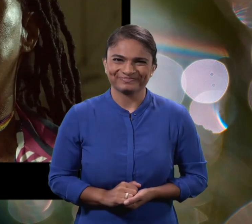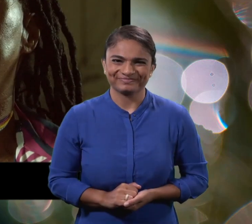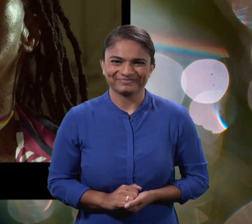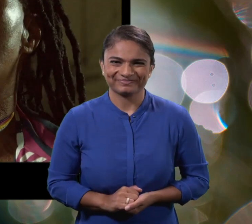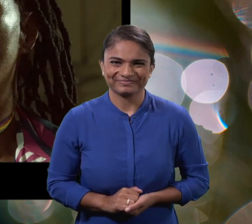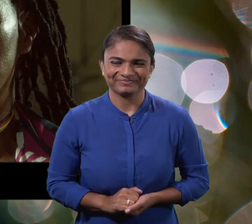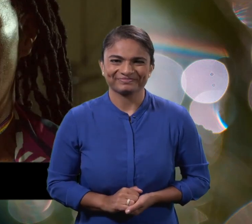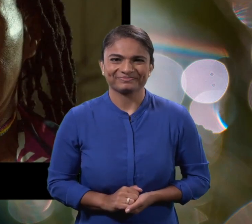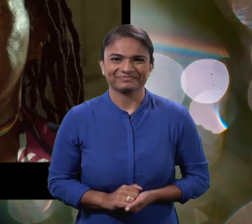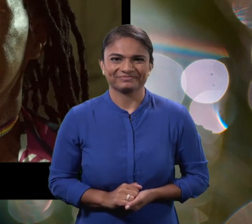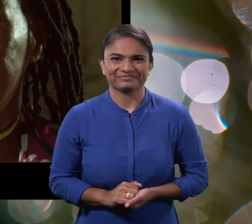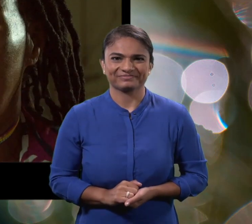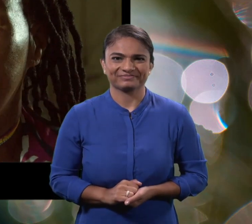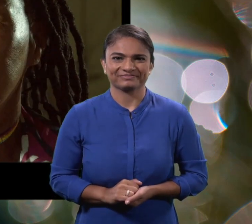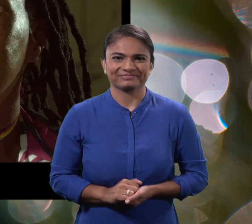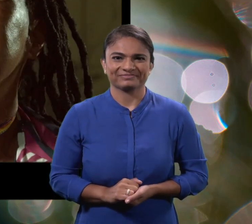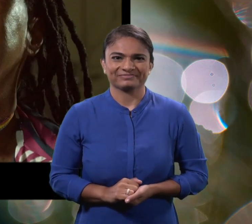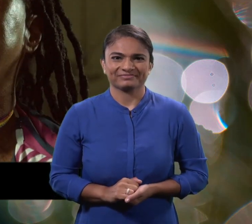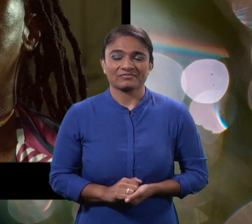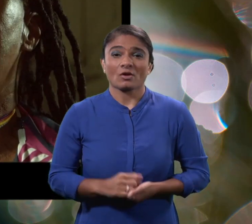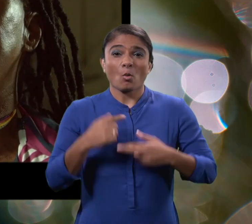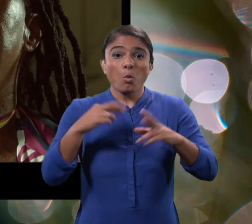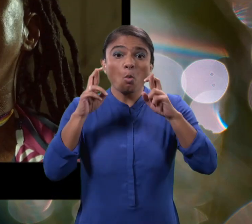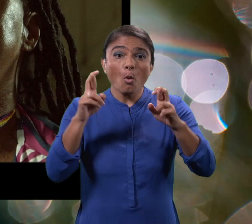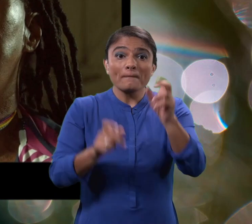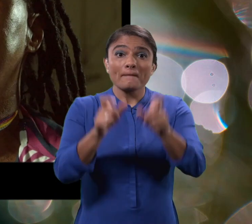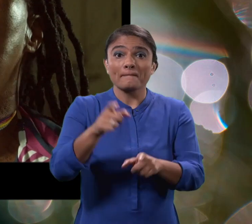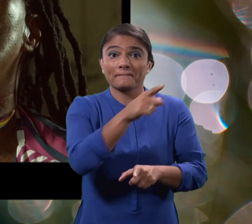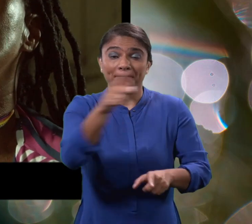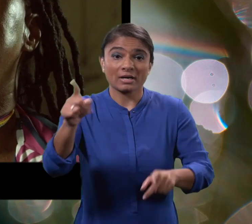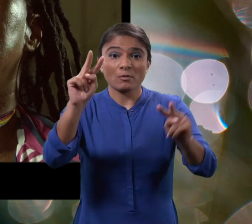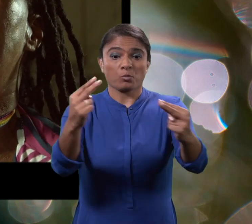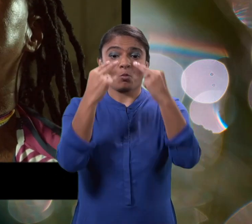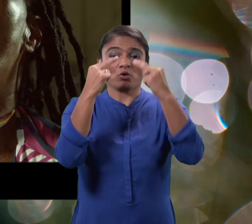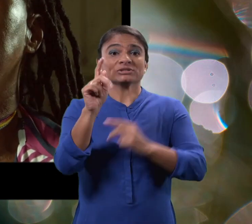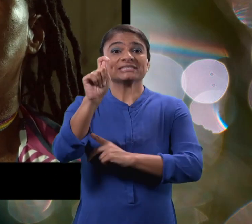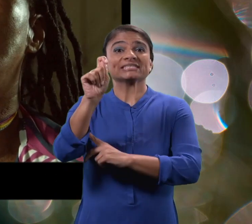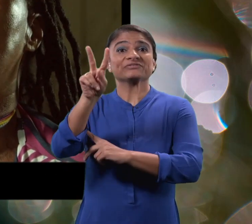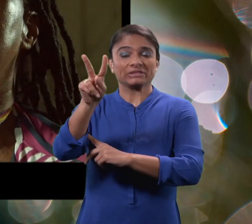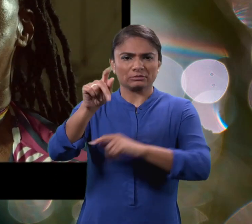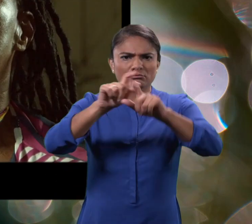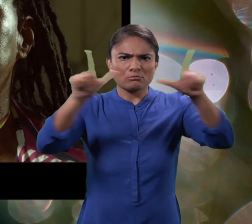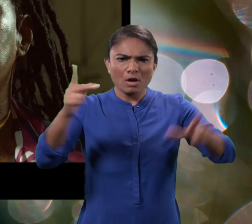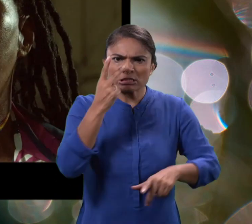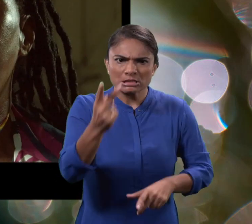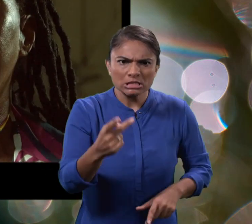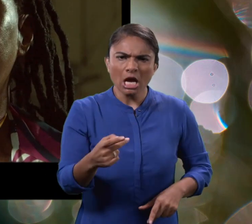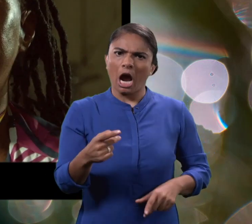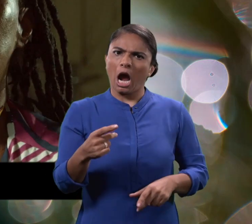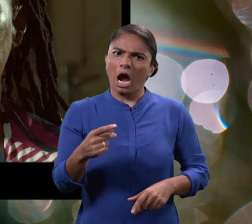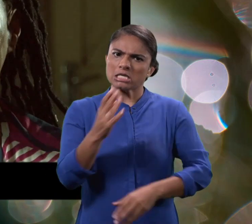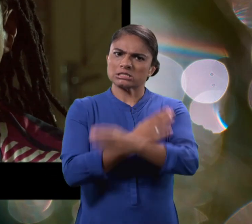fanuba ndivuyiswa kubakhokhweni abangaphakathi endlini nam nabantu abanedisabilities ababona ukuthi naxa bandibona kuloo mabonakude